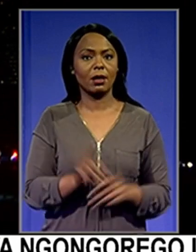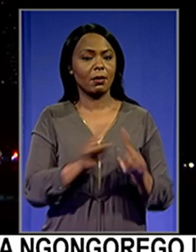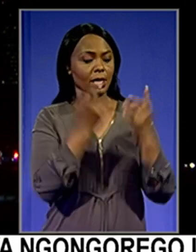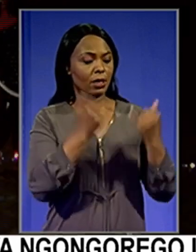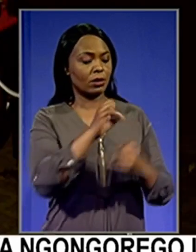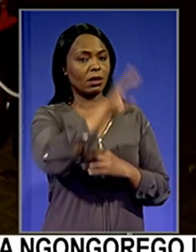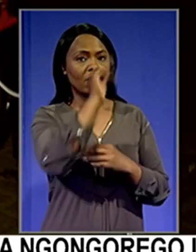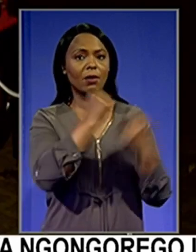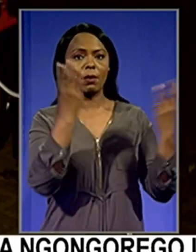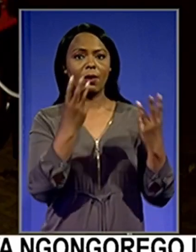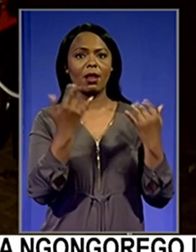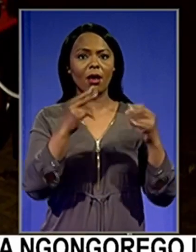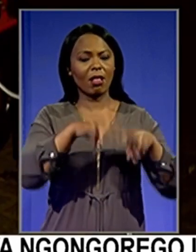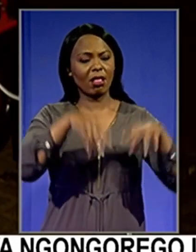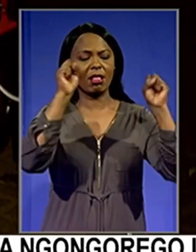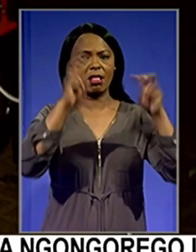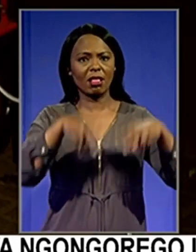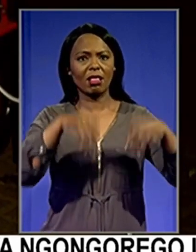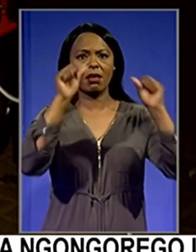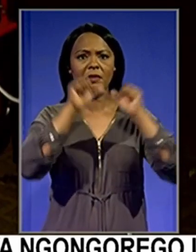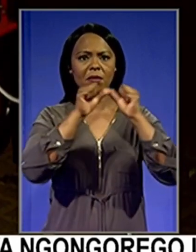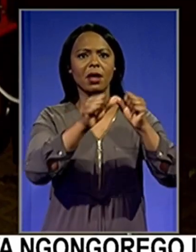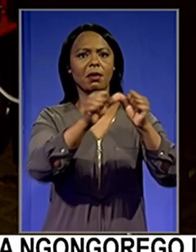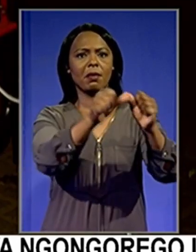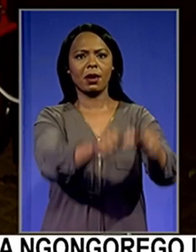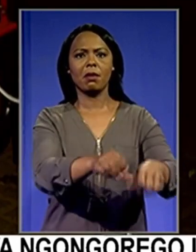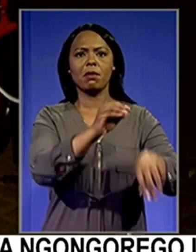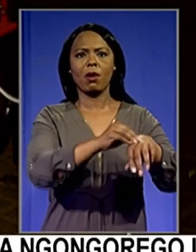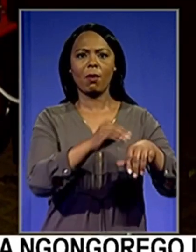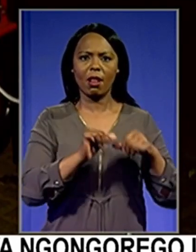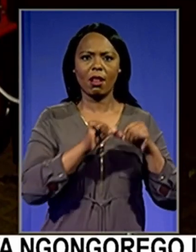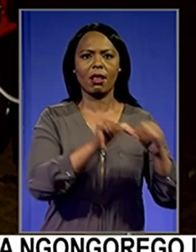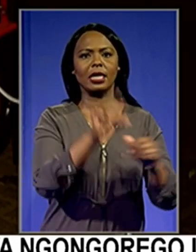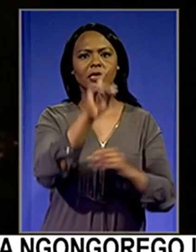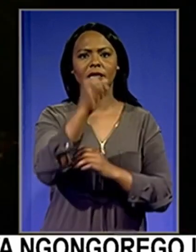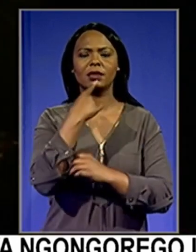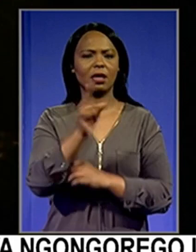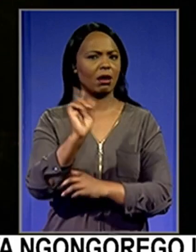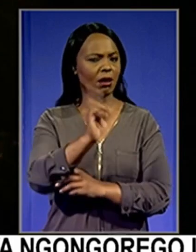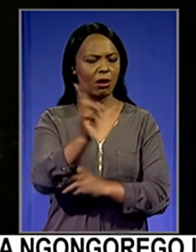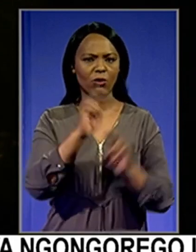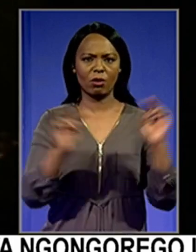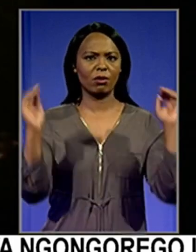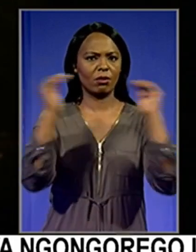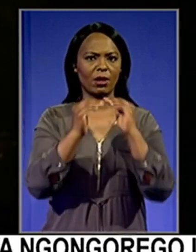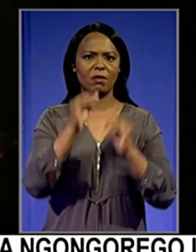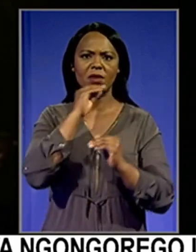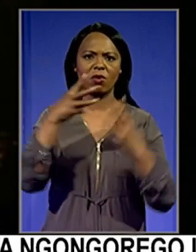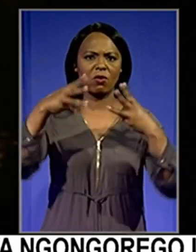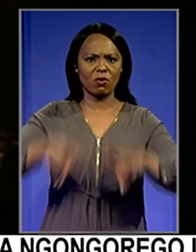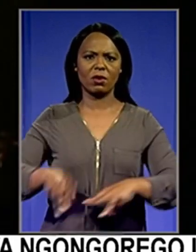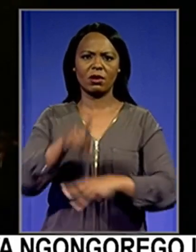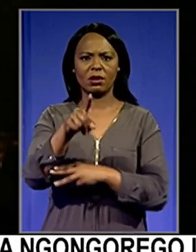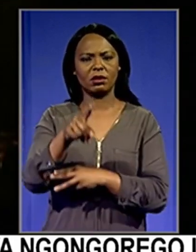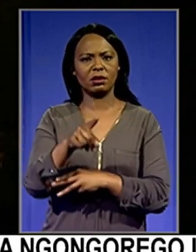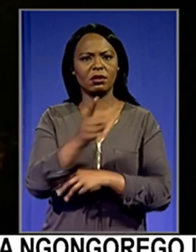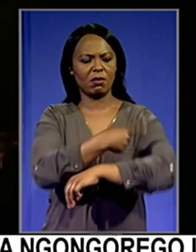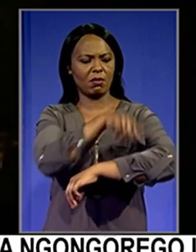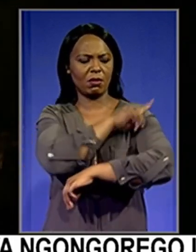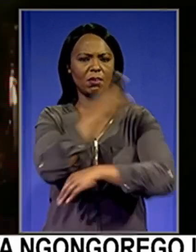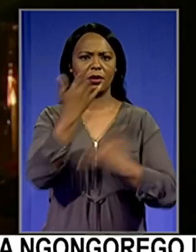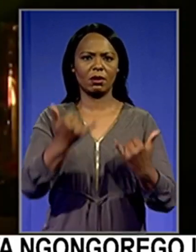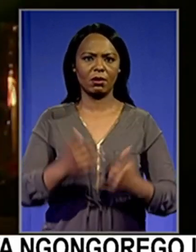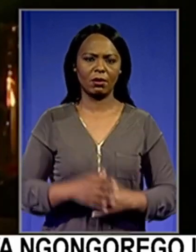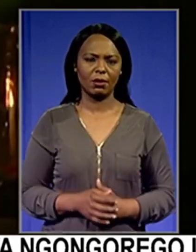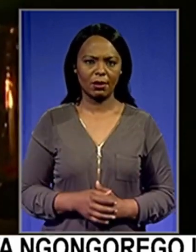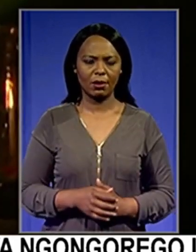a itemogela kgaogo e rulagantsweng ya motlakase. DA ya re seno ke tiriso e botlhaswa ya dithata. We were able to